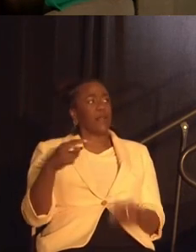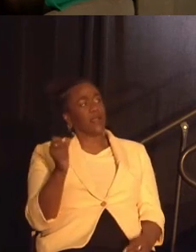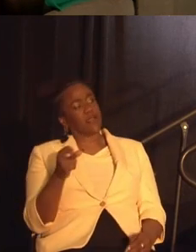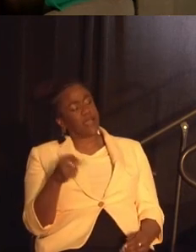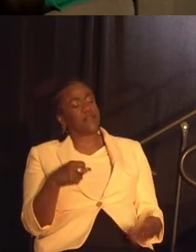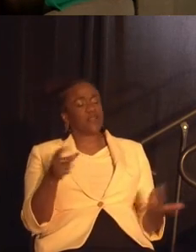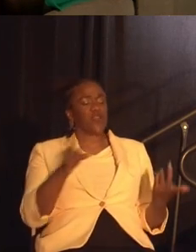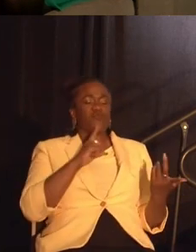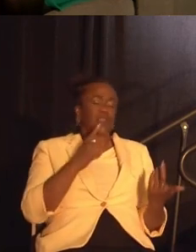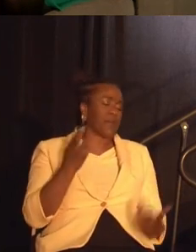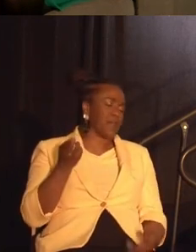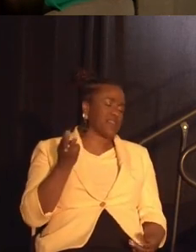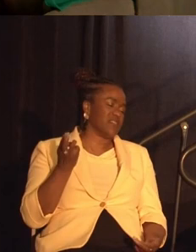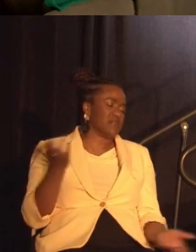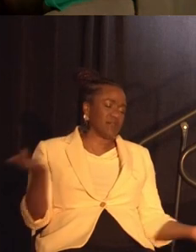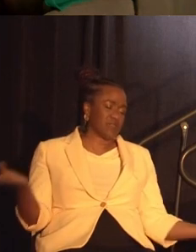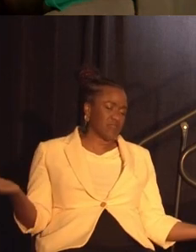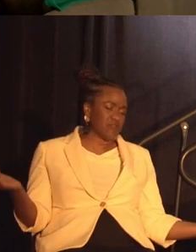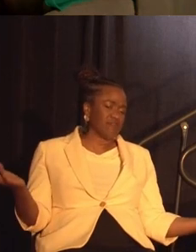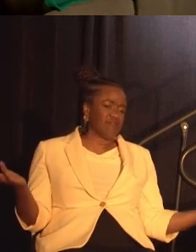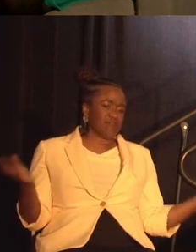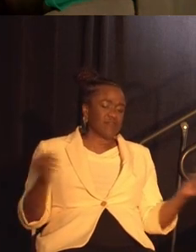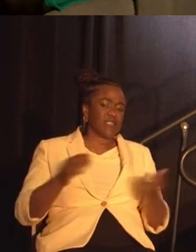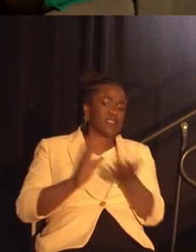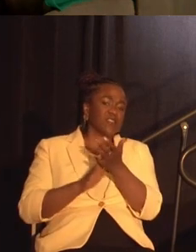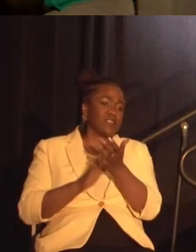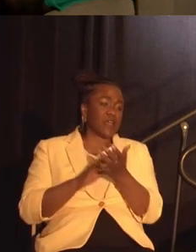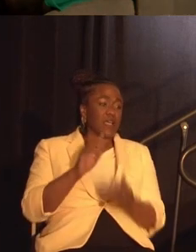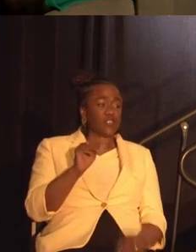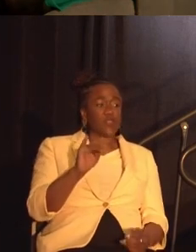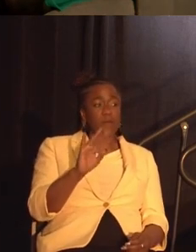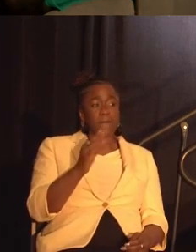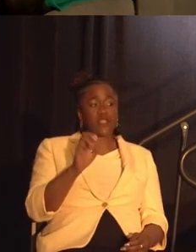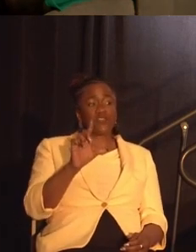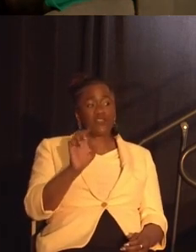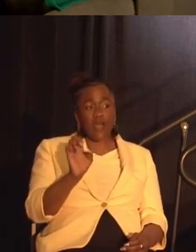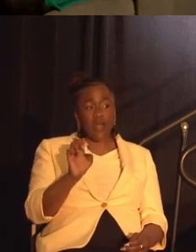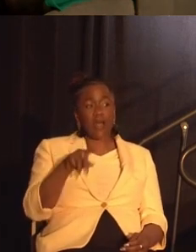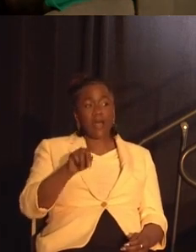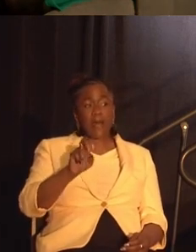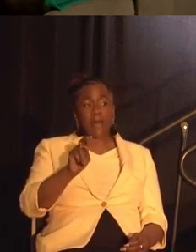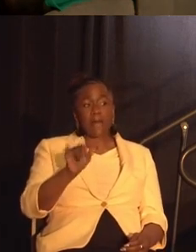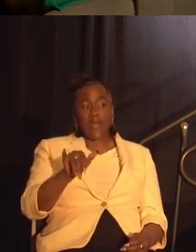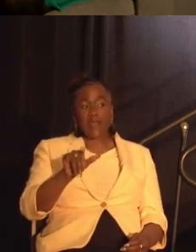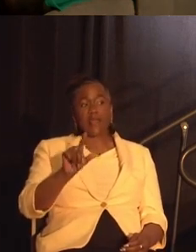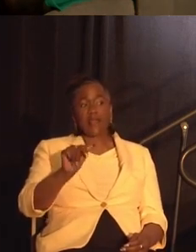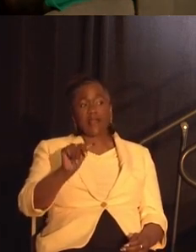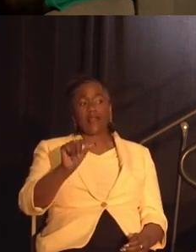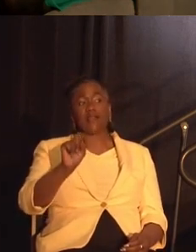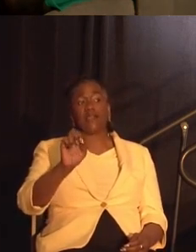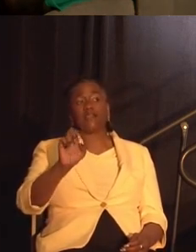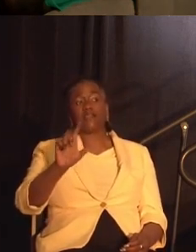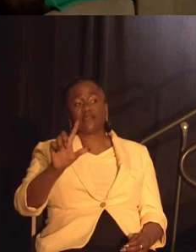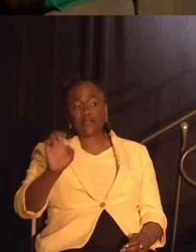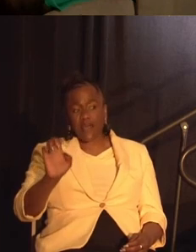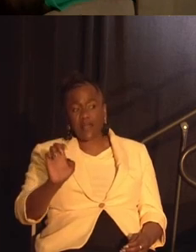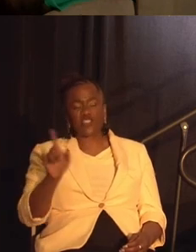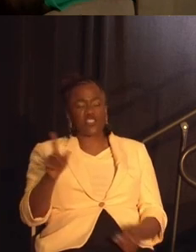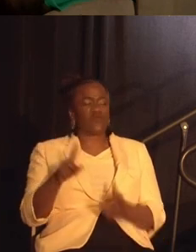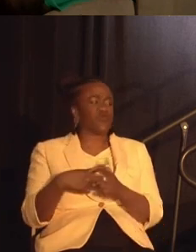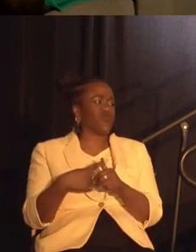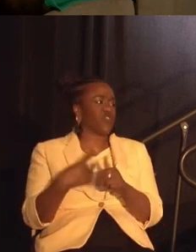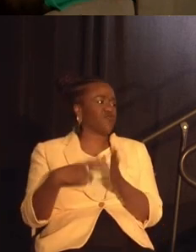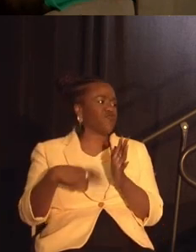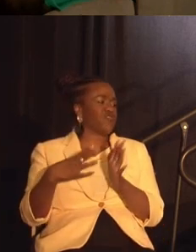They're kind of just my besties, you know? Shout out to Michelle Penulosa always. She's always usually my first reader. For this